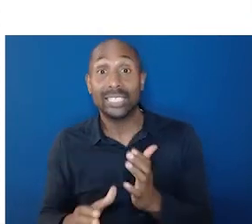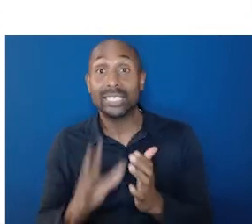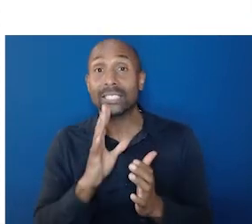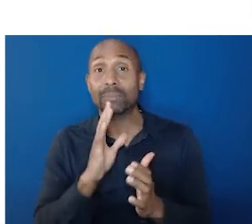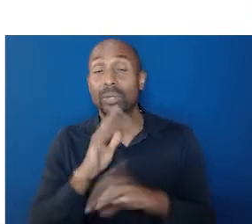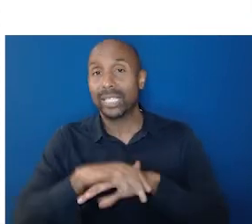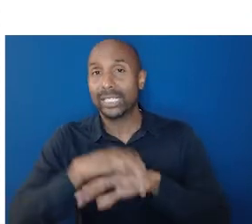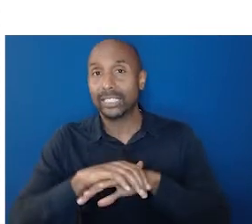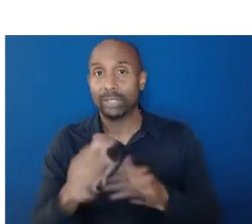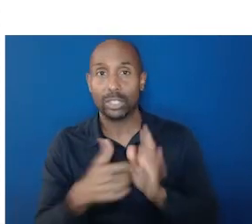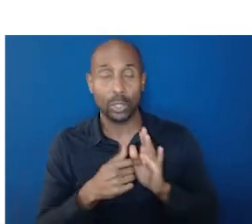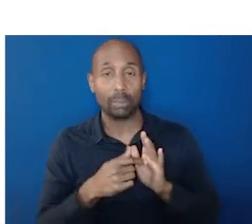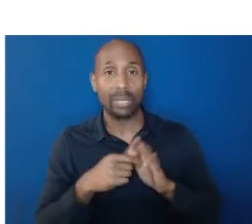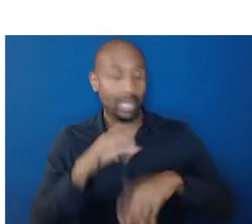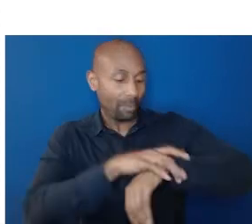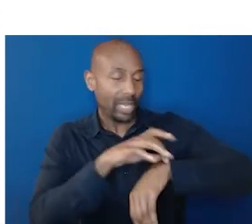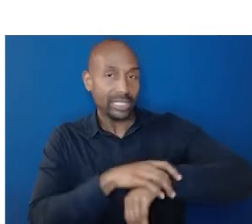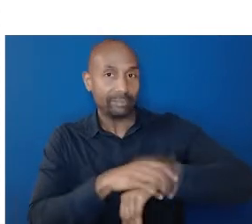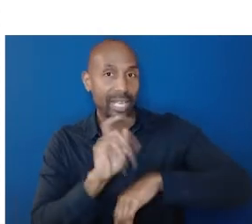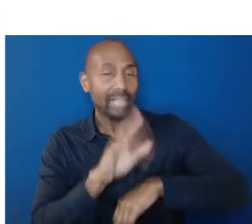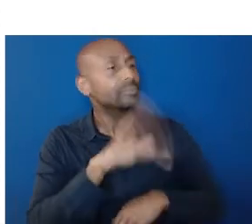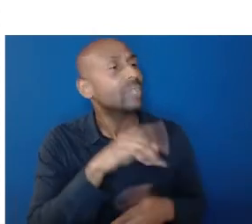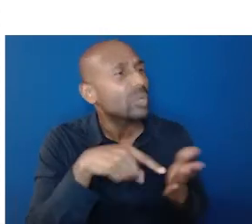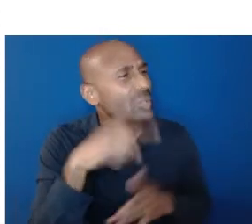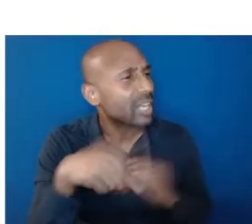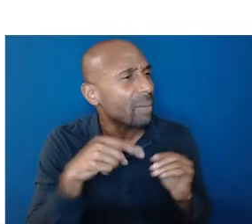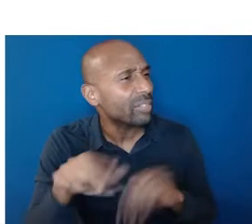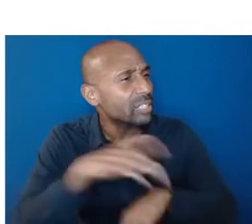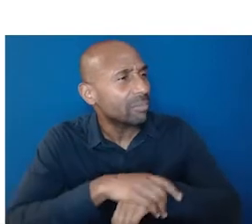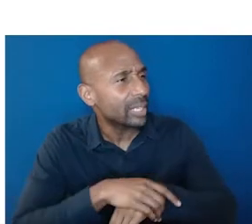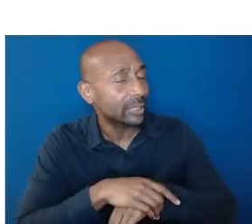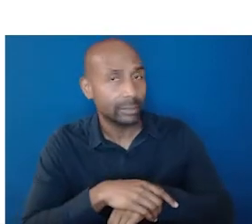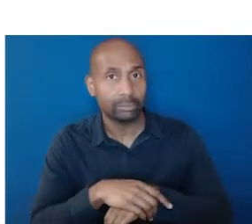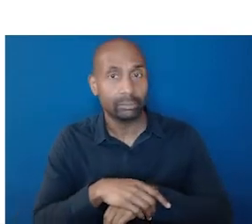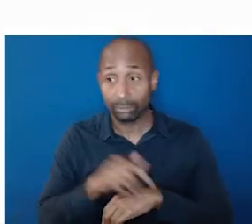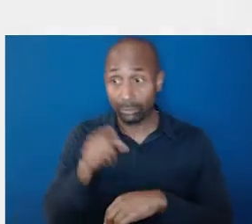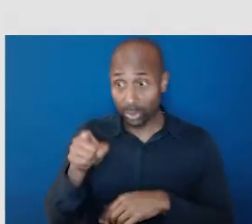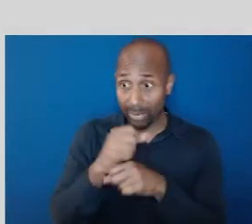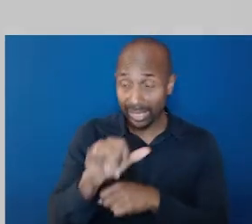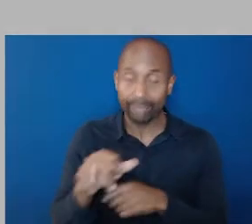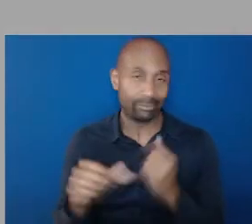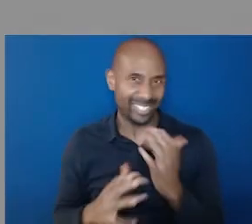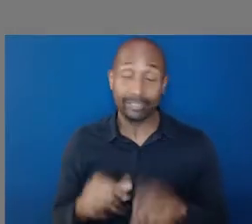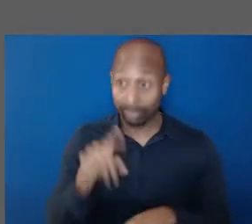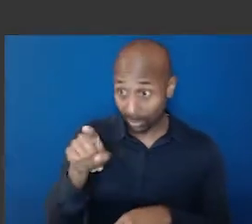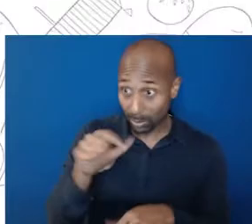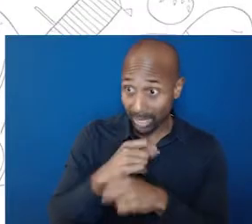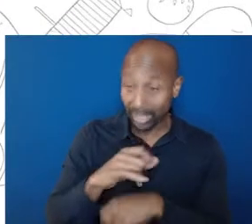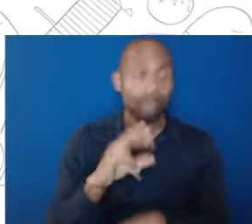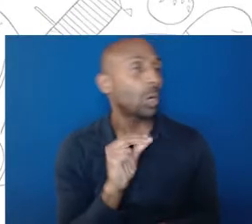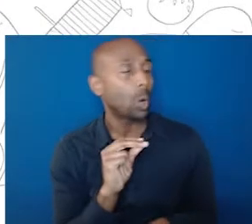English, showed me a bracelet. And he said, "So, what do you think about this bracelet?" And I said, "Did you make it?" And he said, "No.